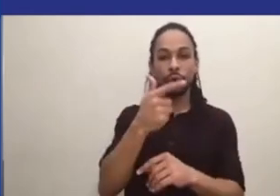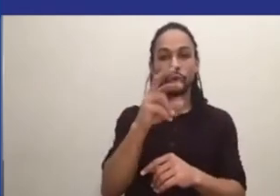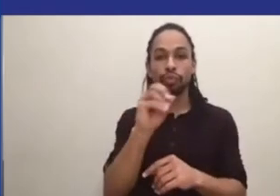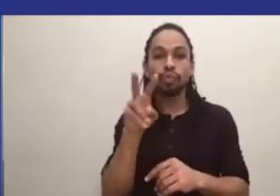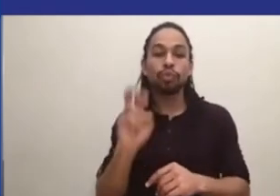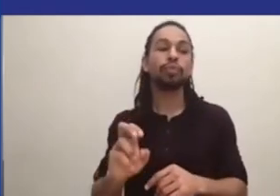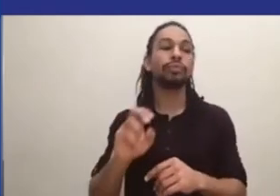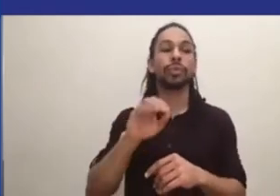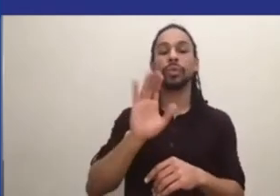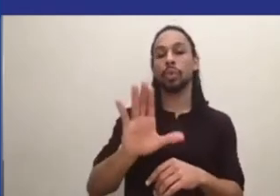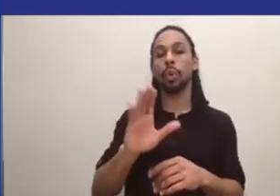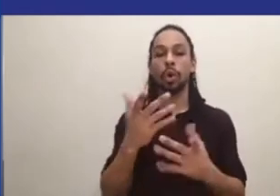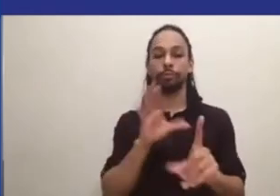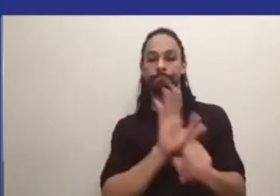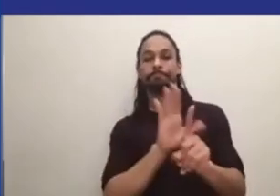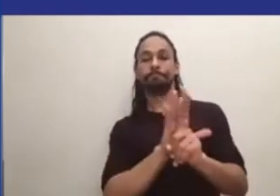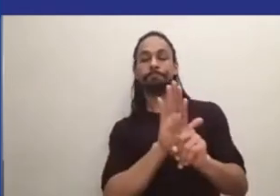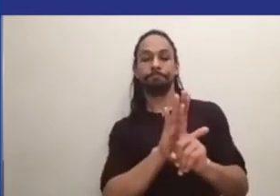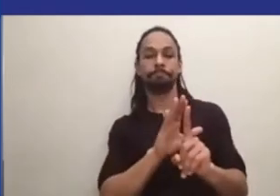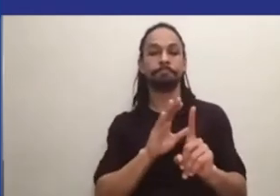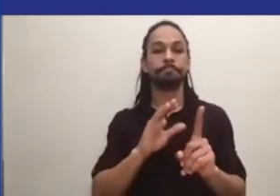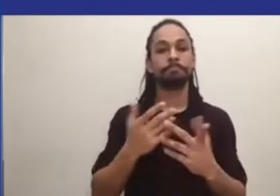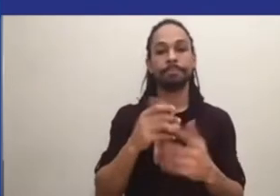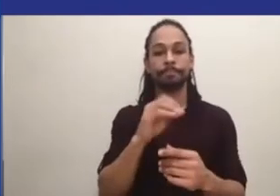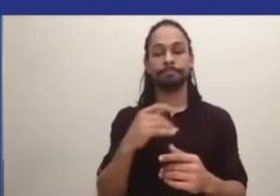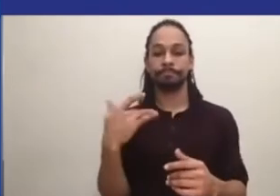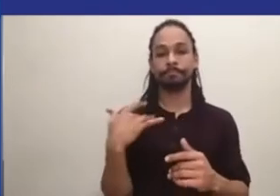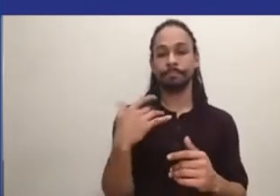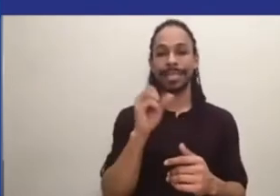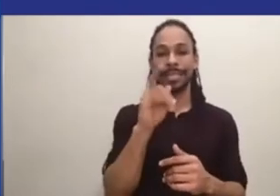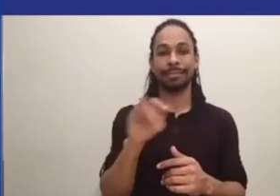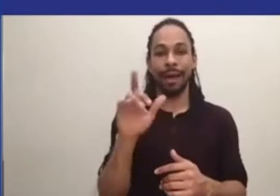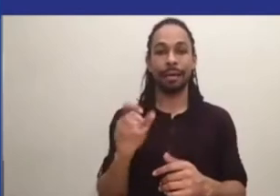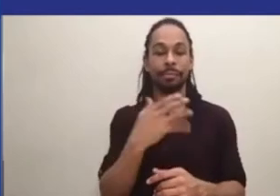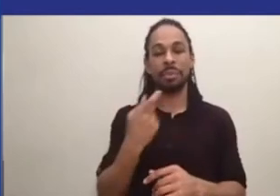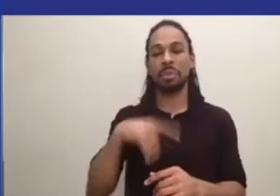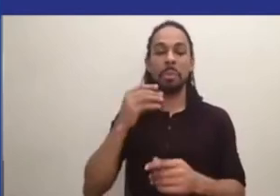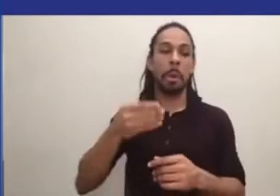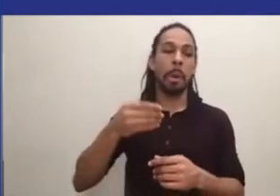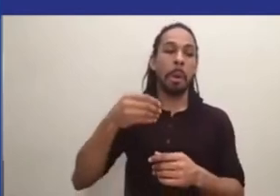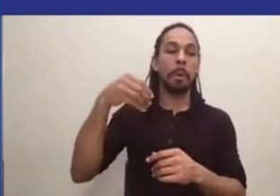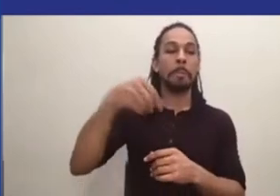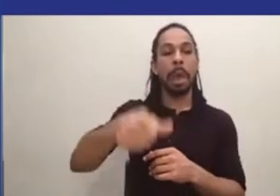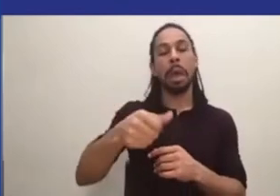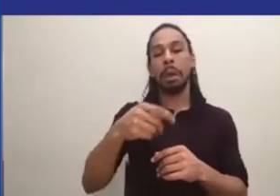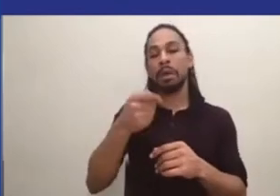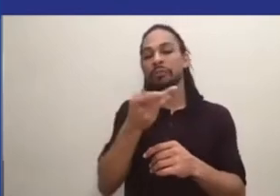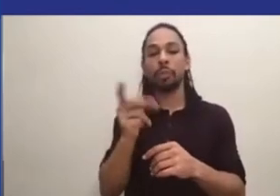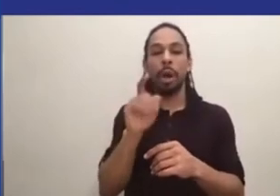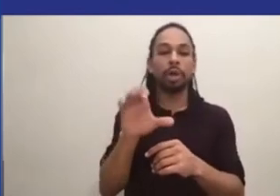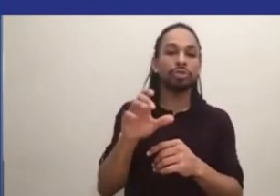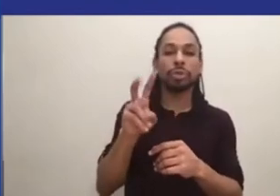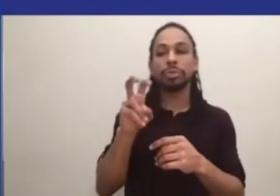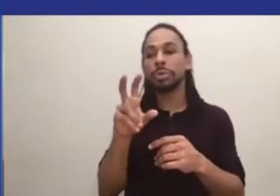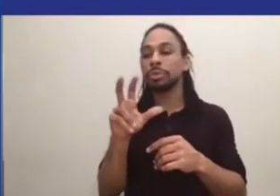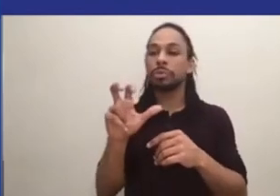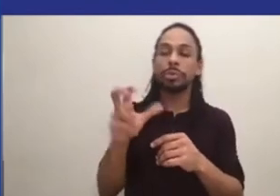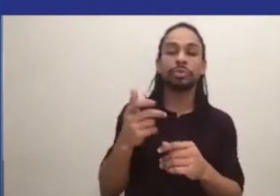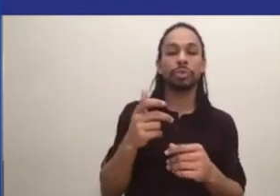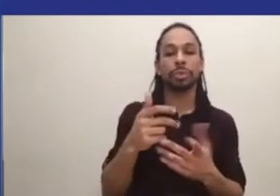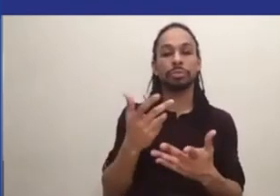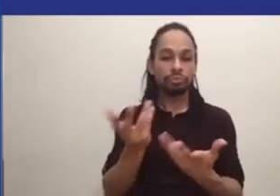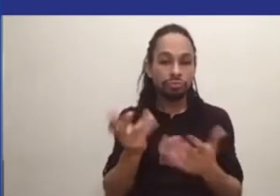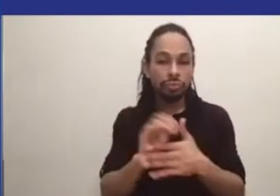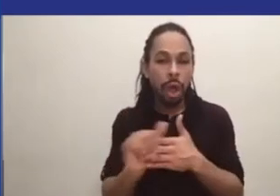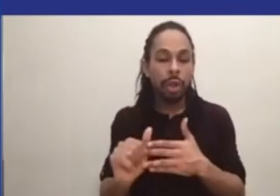have, you know, and, you know, we'll pay you a couple hundred dollars. And then from there, once I went in to teach, he was